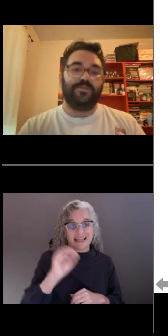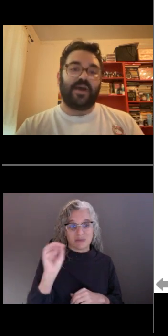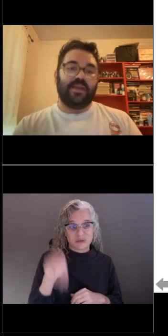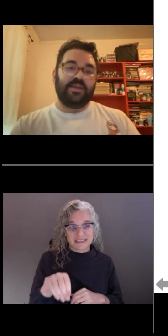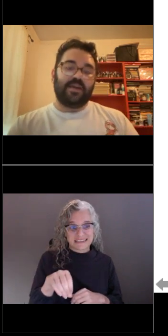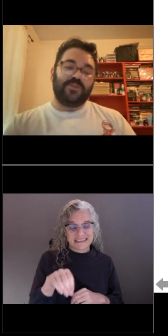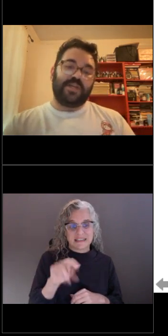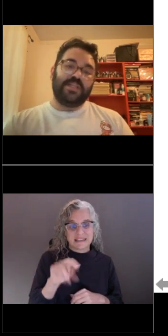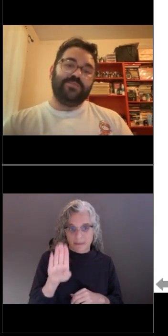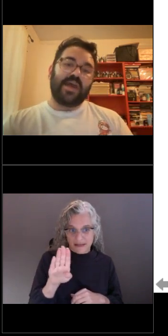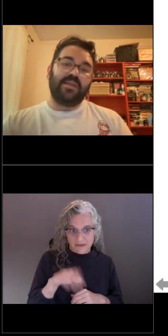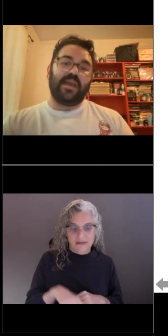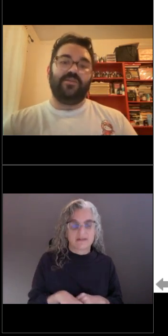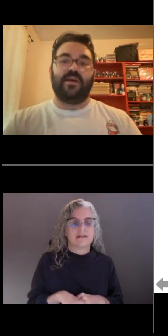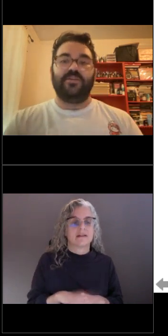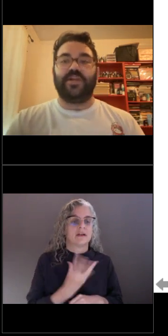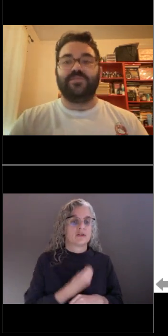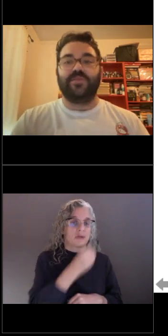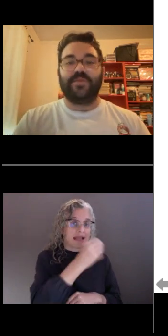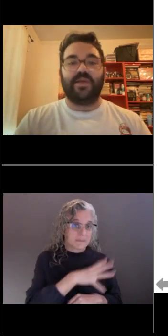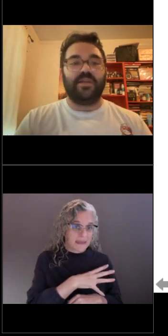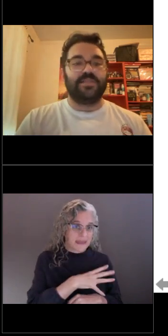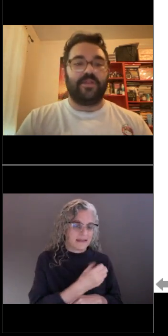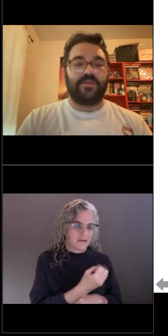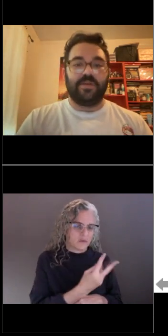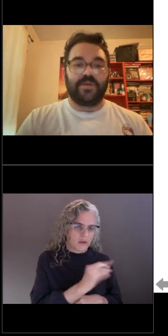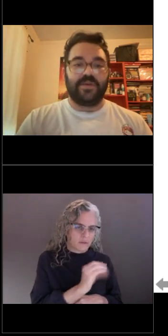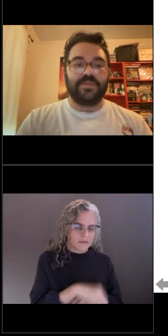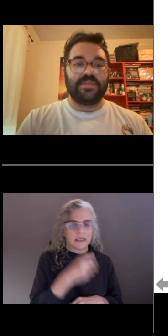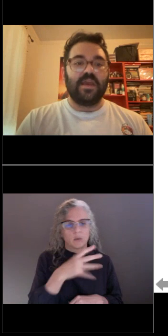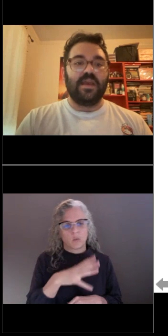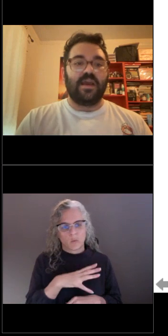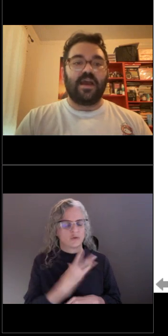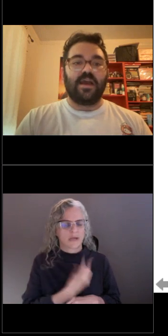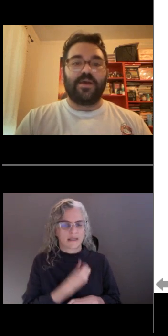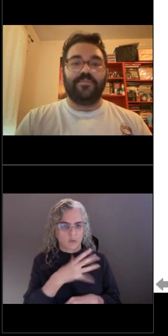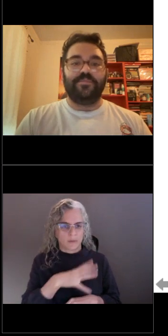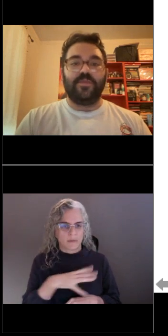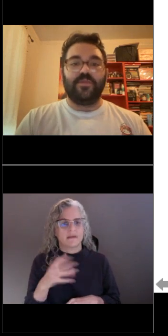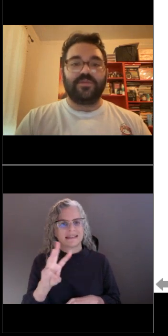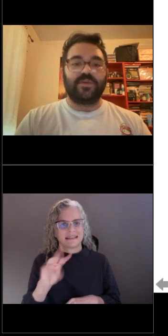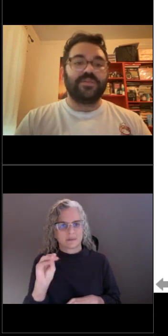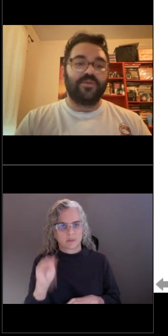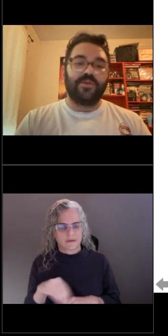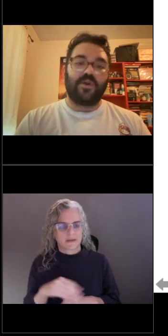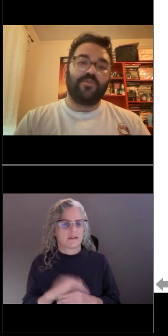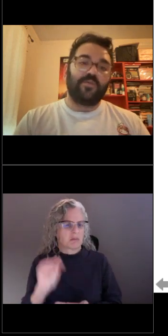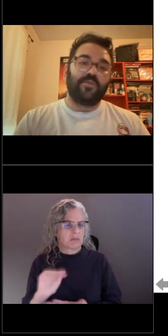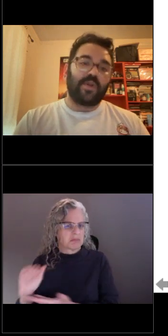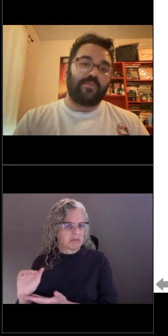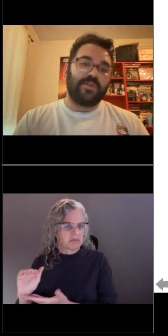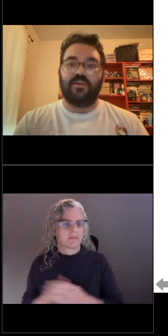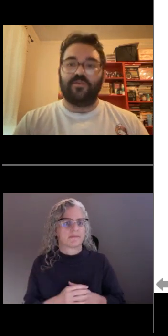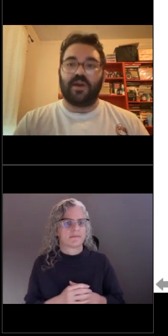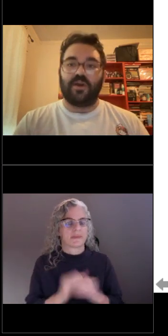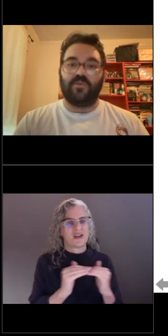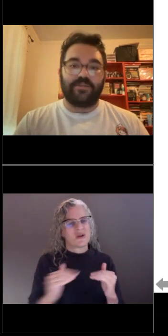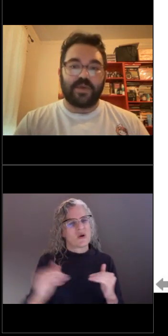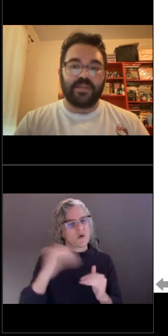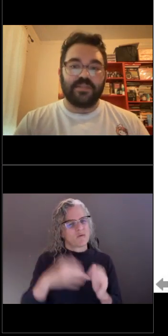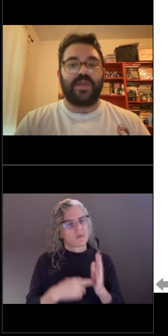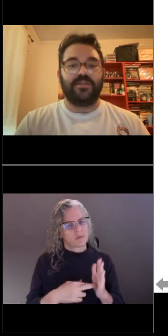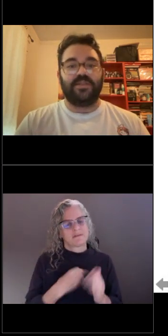followed by trans men and trans women in smaller numbers. There was also an overrepresentation of